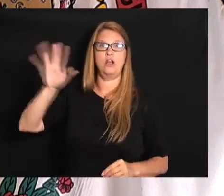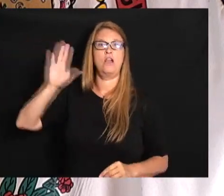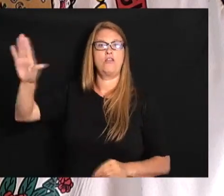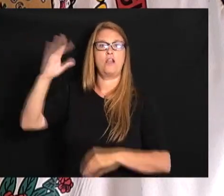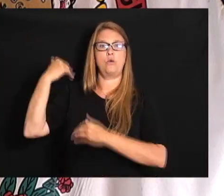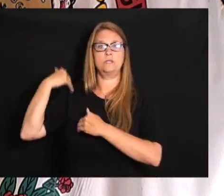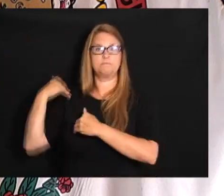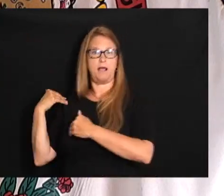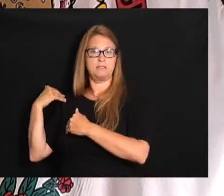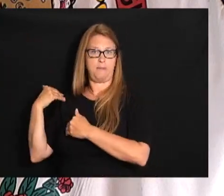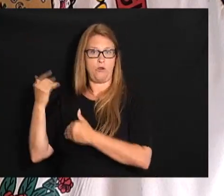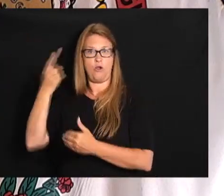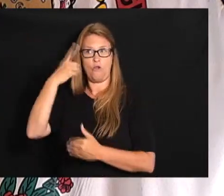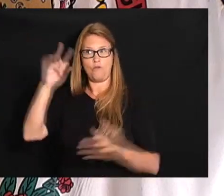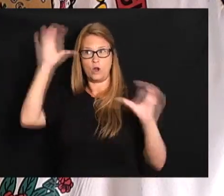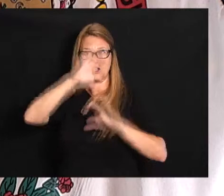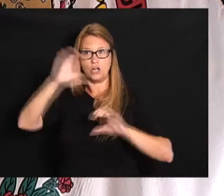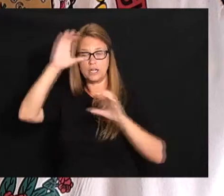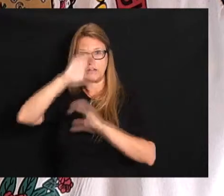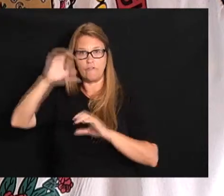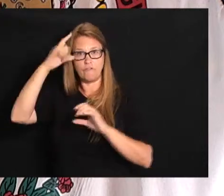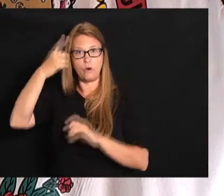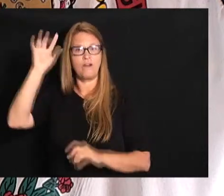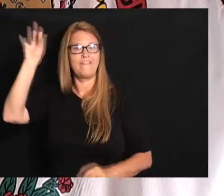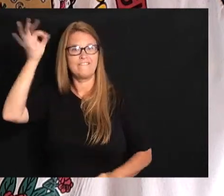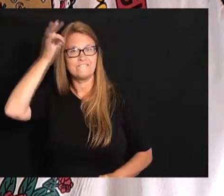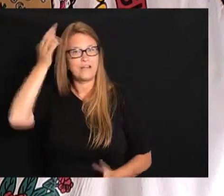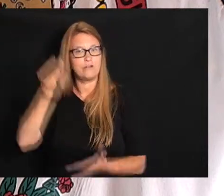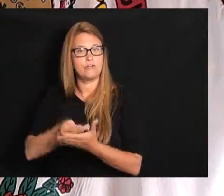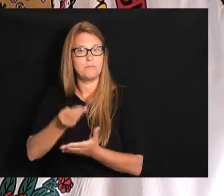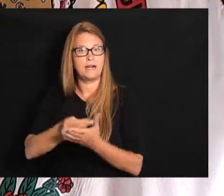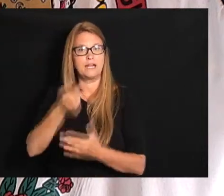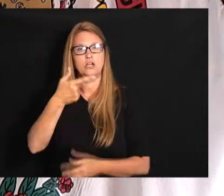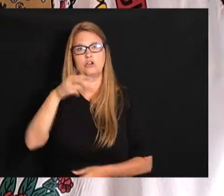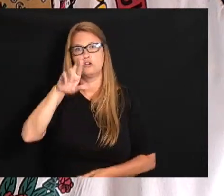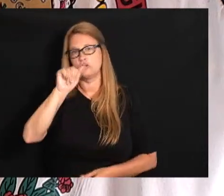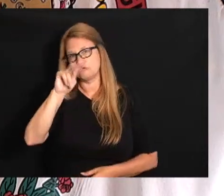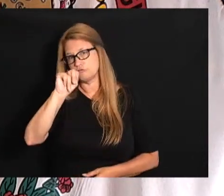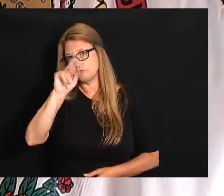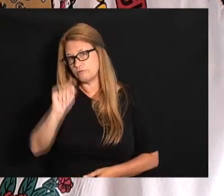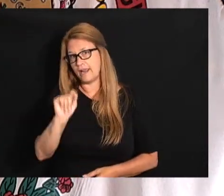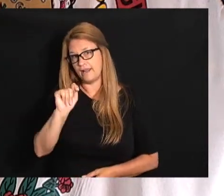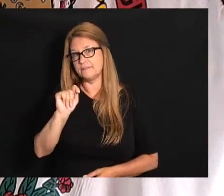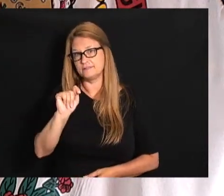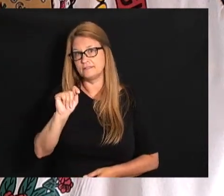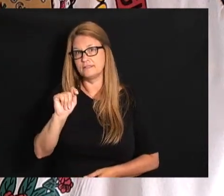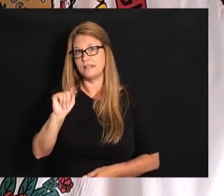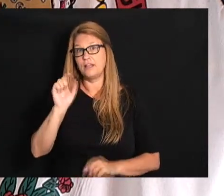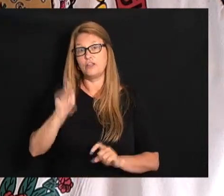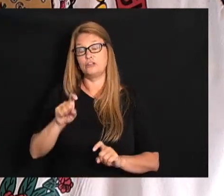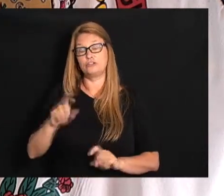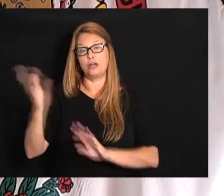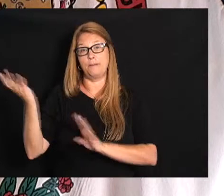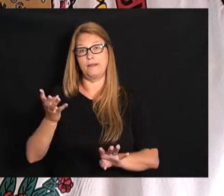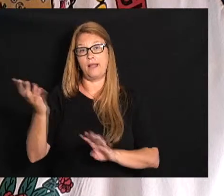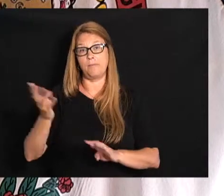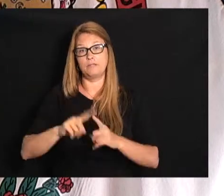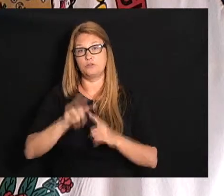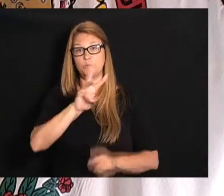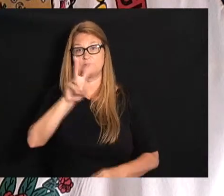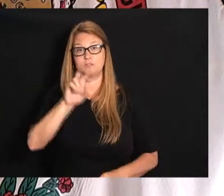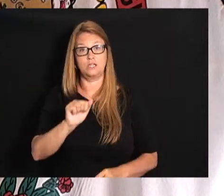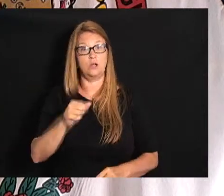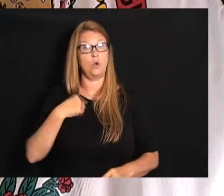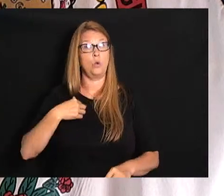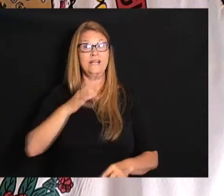nothing but look for every possible grant that can come to West Virginia. It should have been done a long time ago. We talked about it a